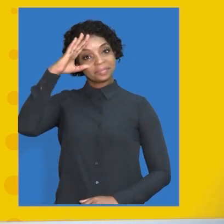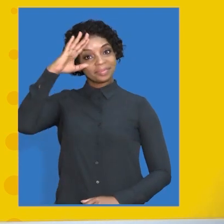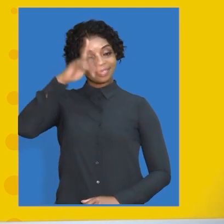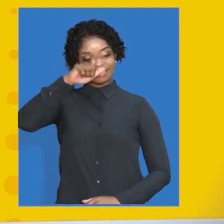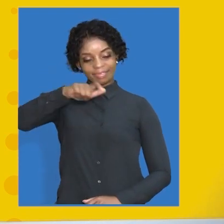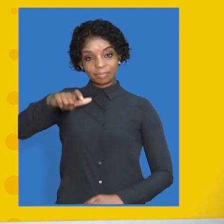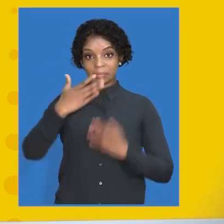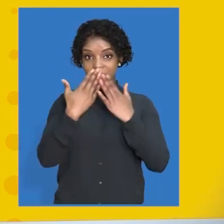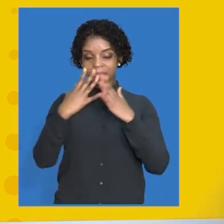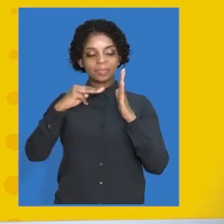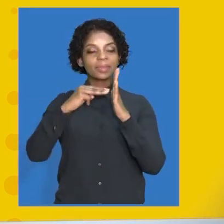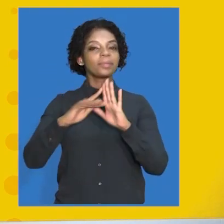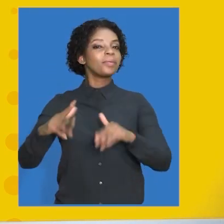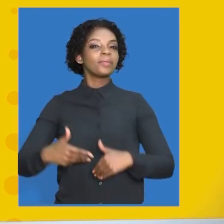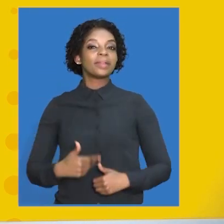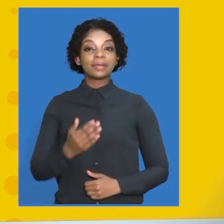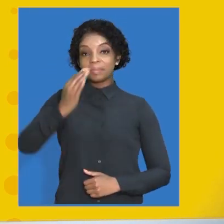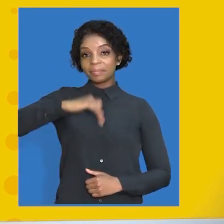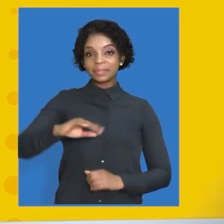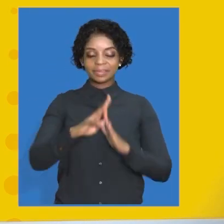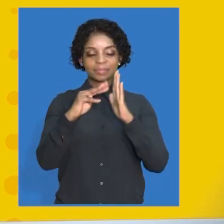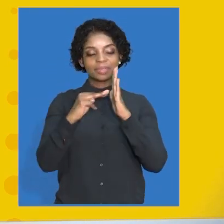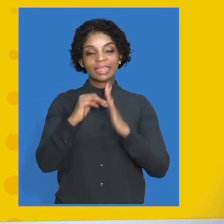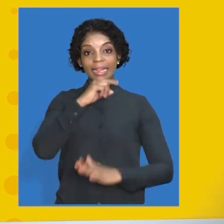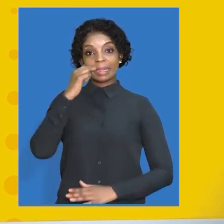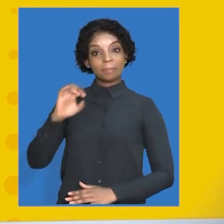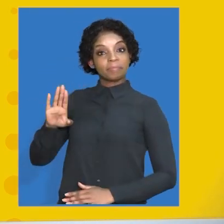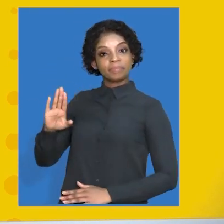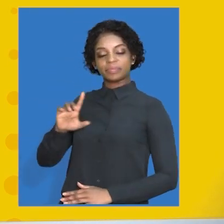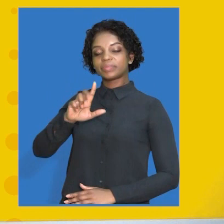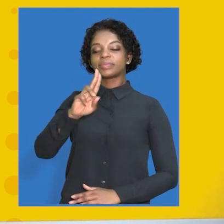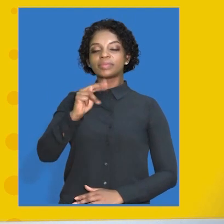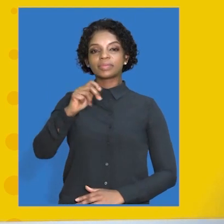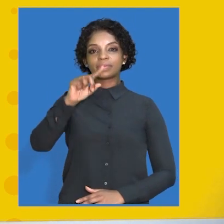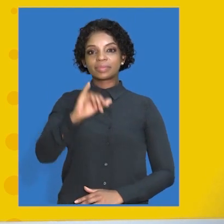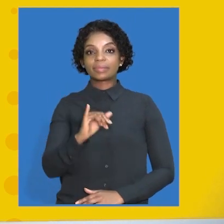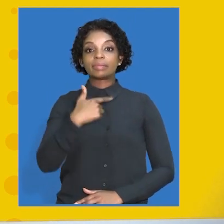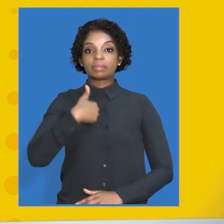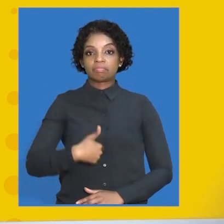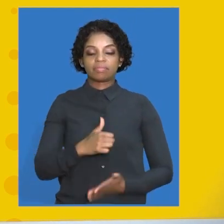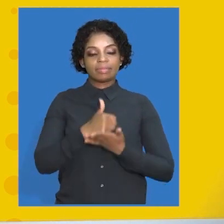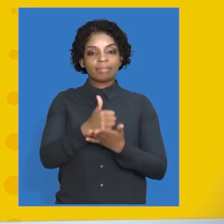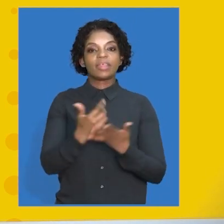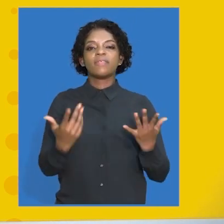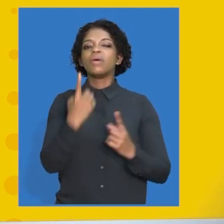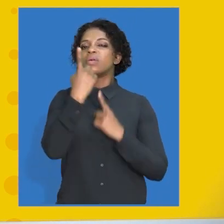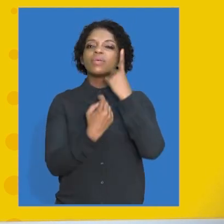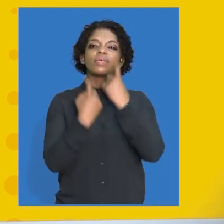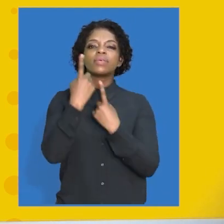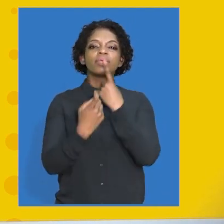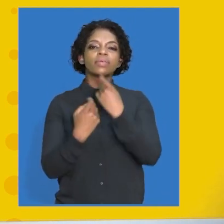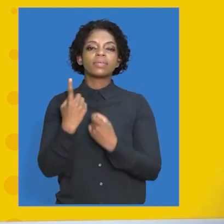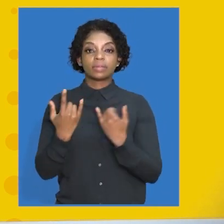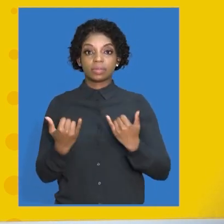Watermetrics and welcome to Watermetrics. My name is Looney and I'll be assisting you to get all of your questions through to us. Today